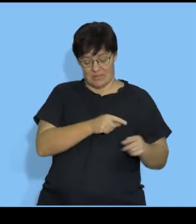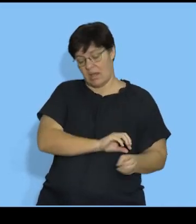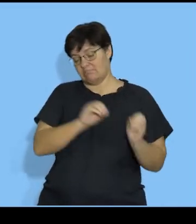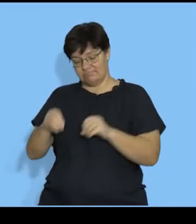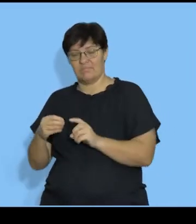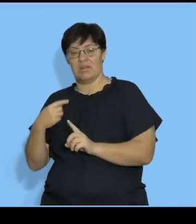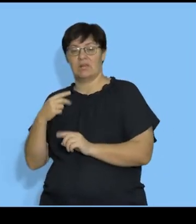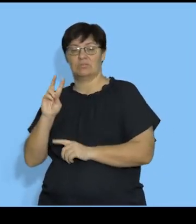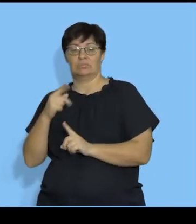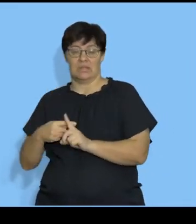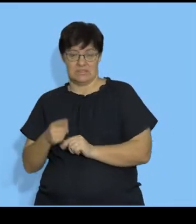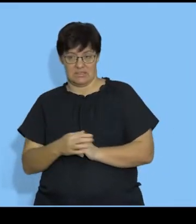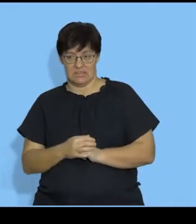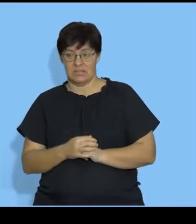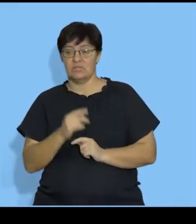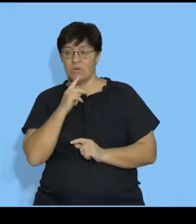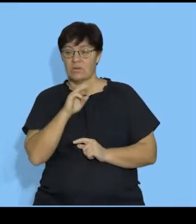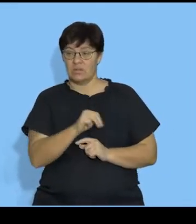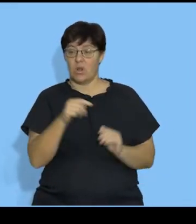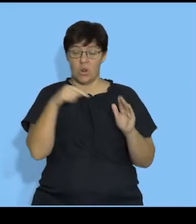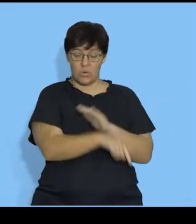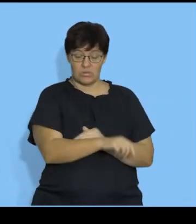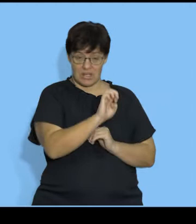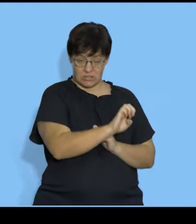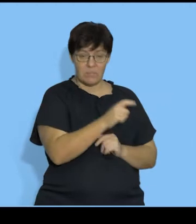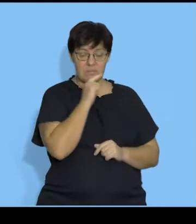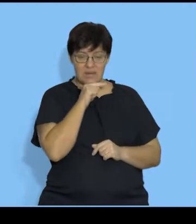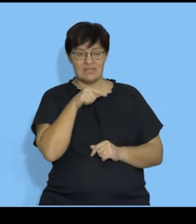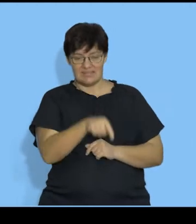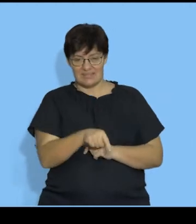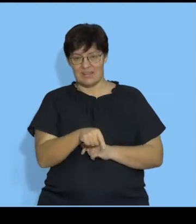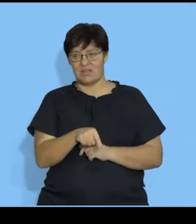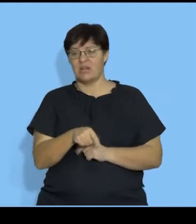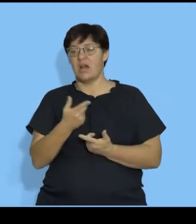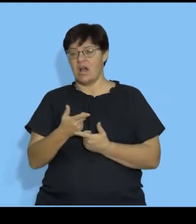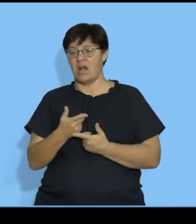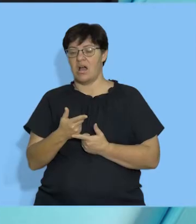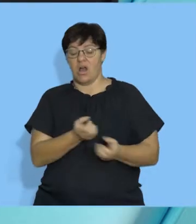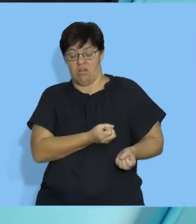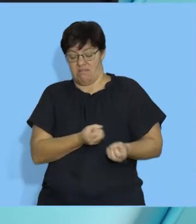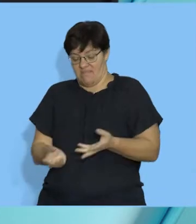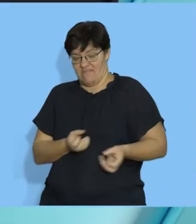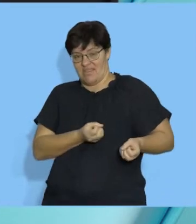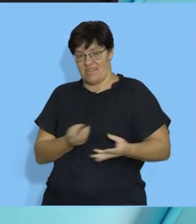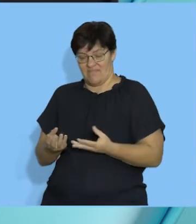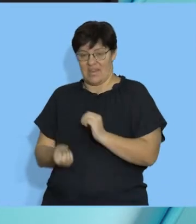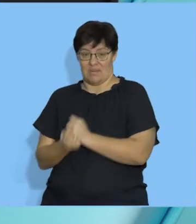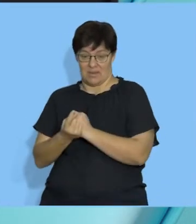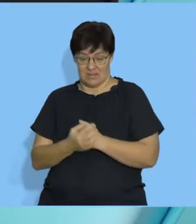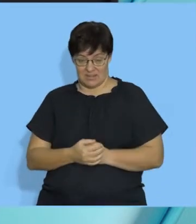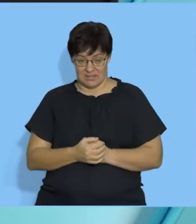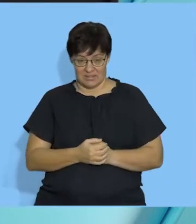Therefore, magnesium undergoes oxidation. So in a nutshell, what are we saying? We are saying that a substance